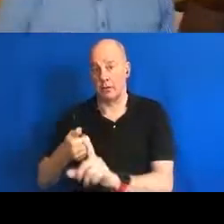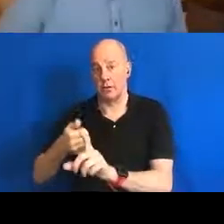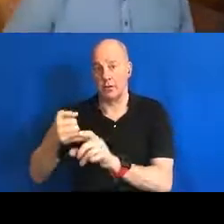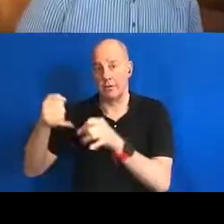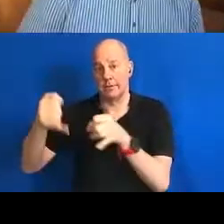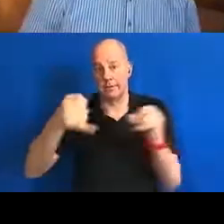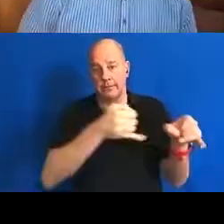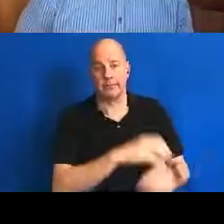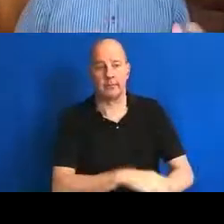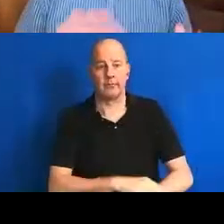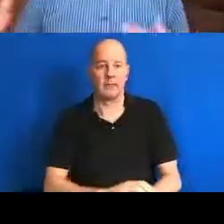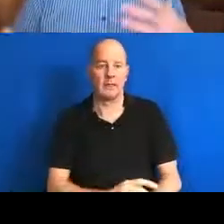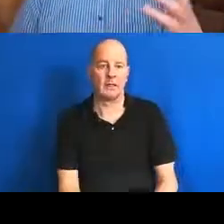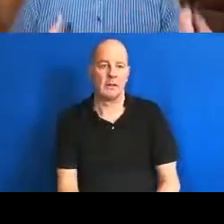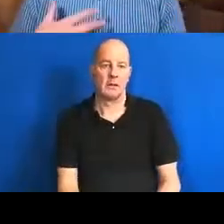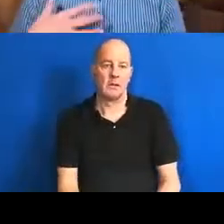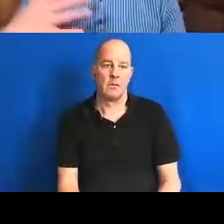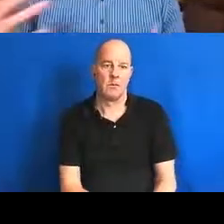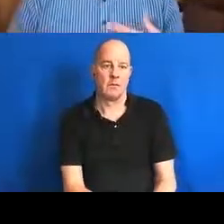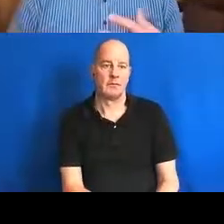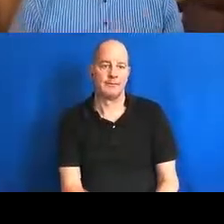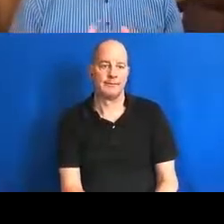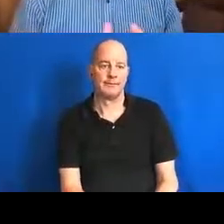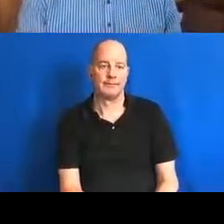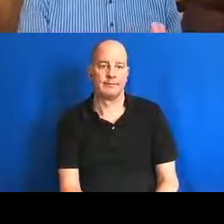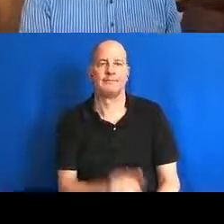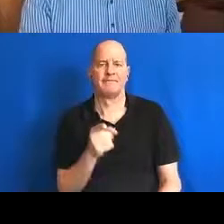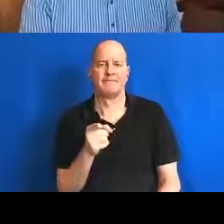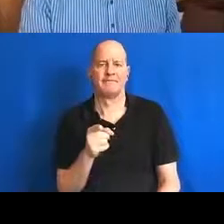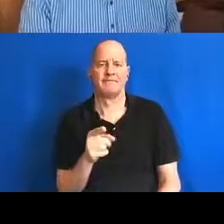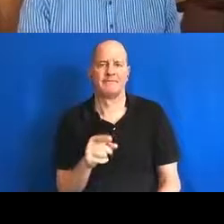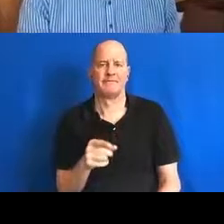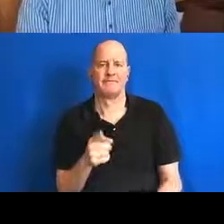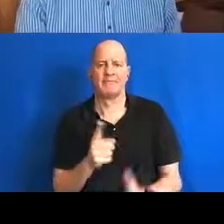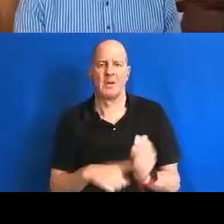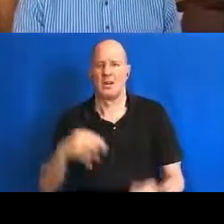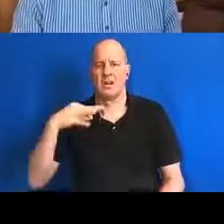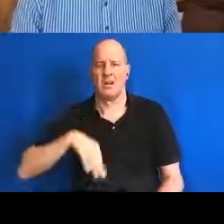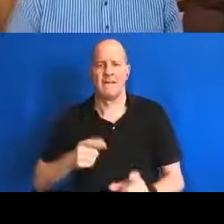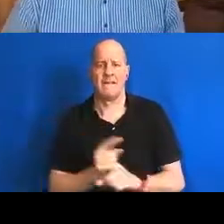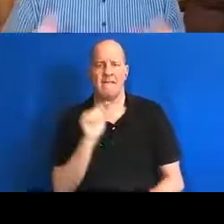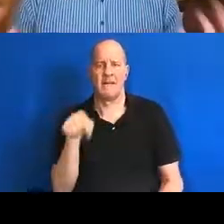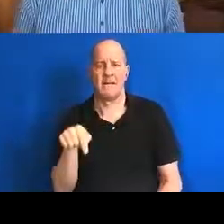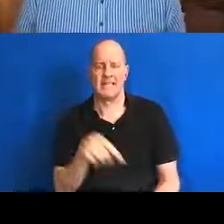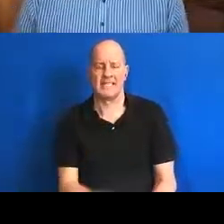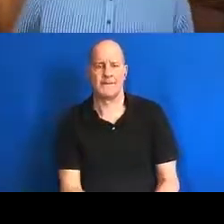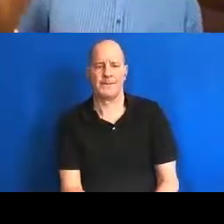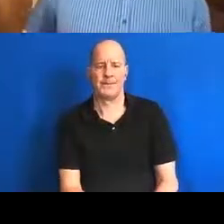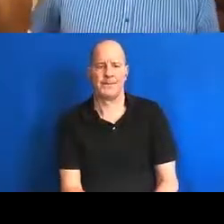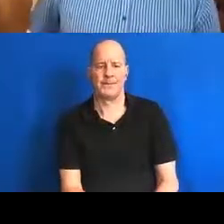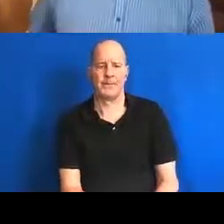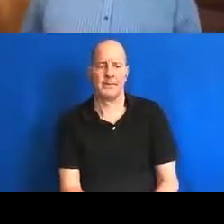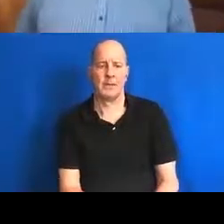benefits of some of this this way that money is flowing through these cooperatives differently? So like I said,